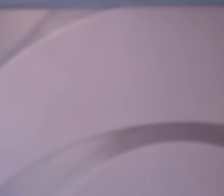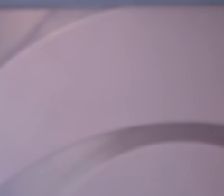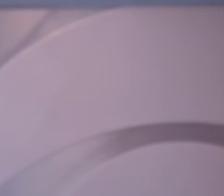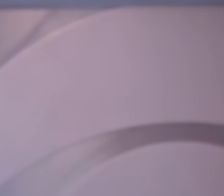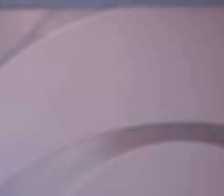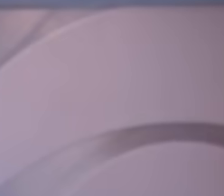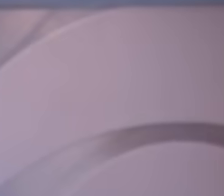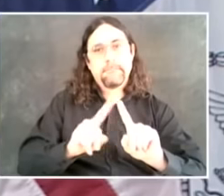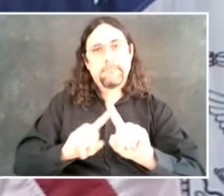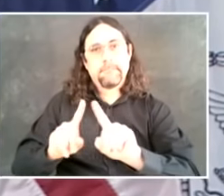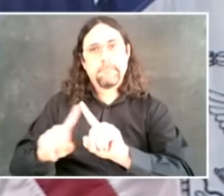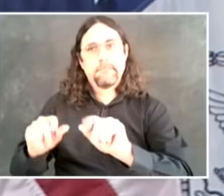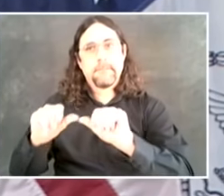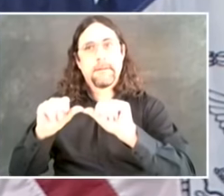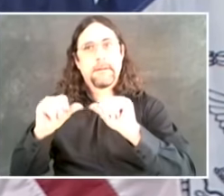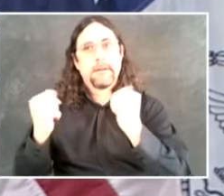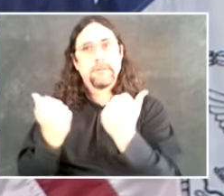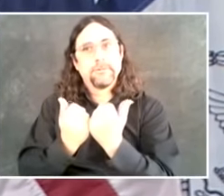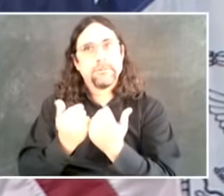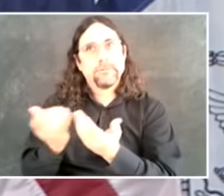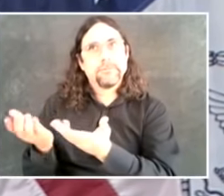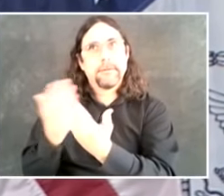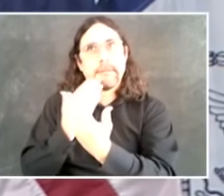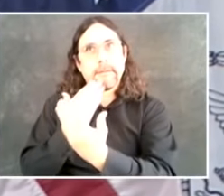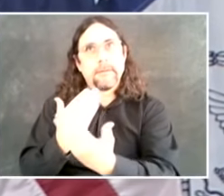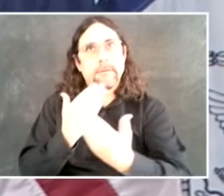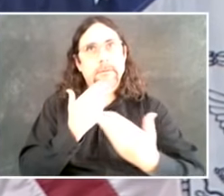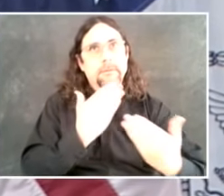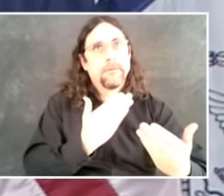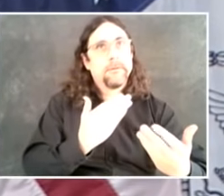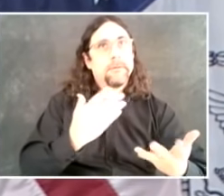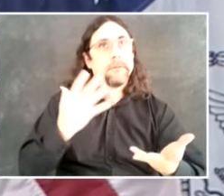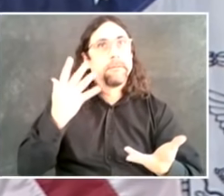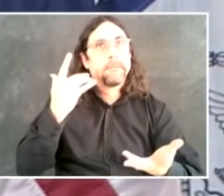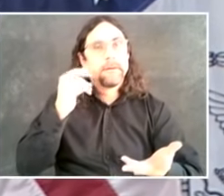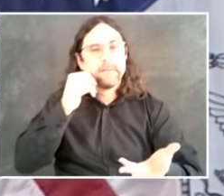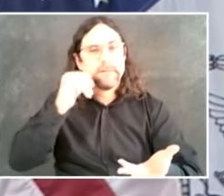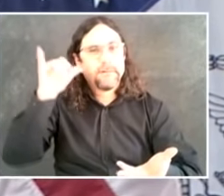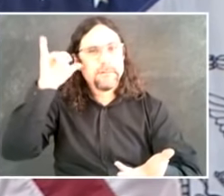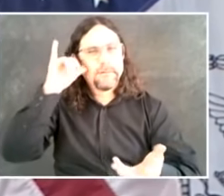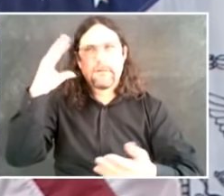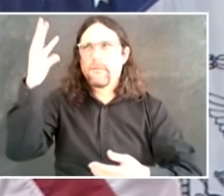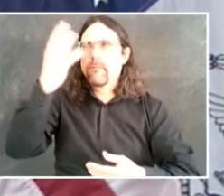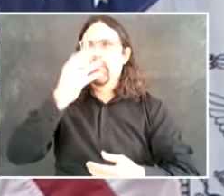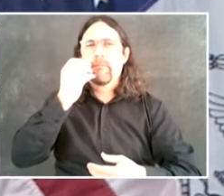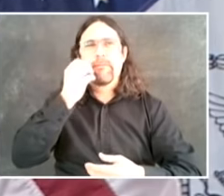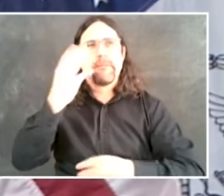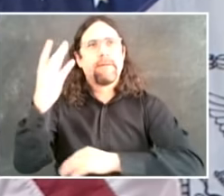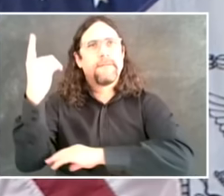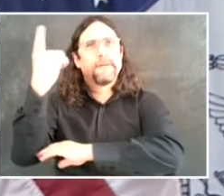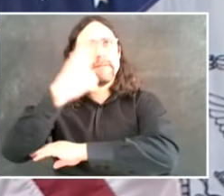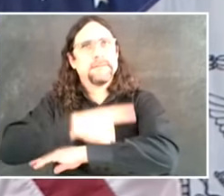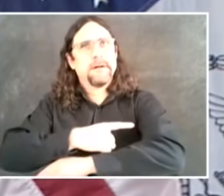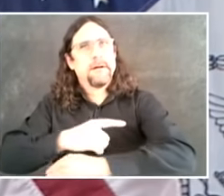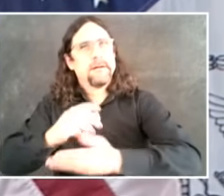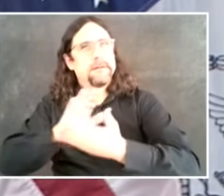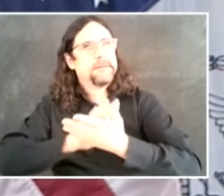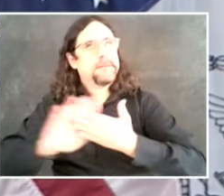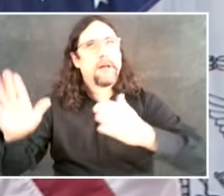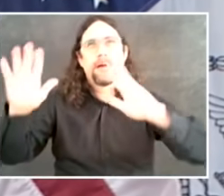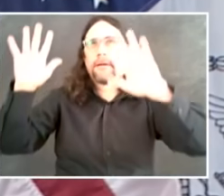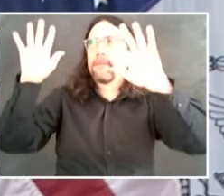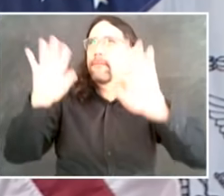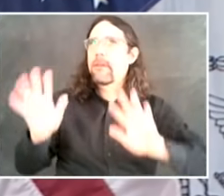Let's listen in. Yesterday, all over the city in large numbers, out there protecting people's lives by